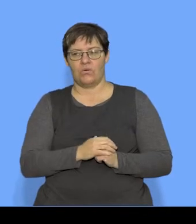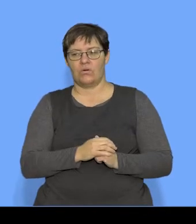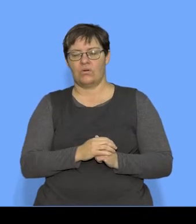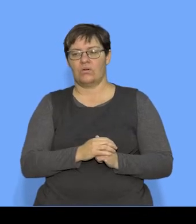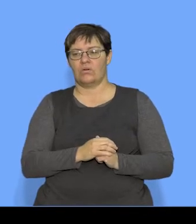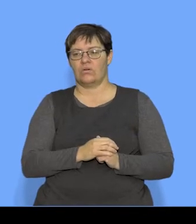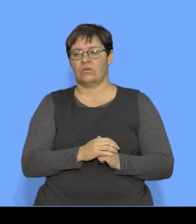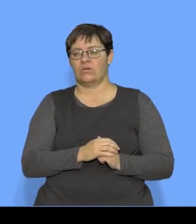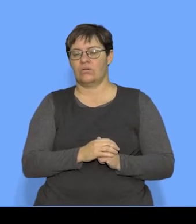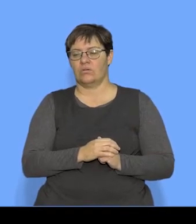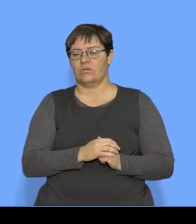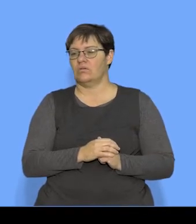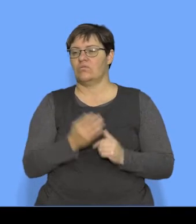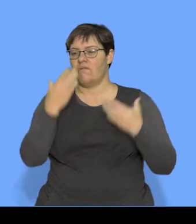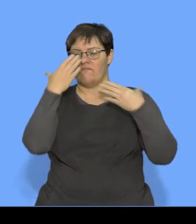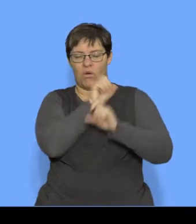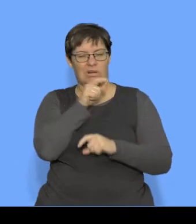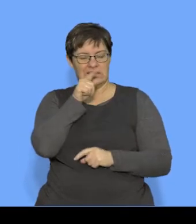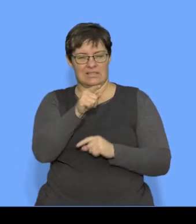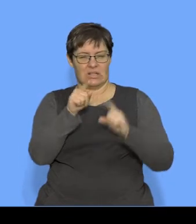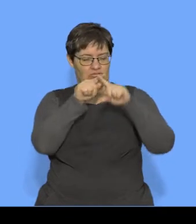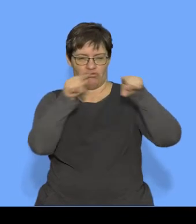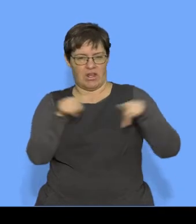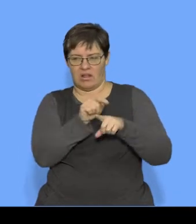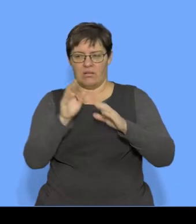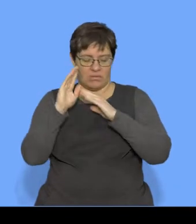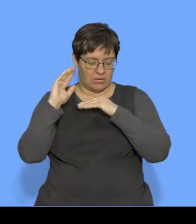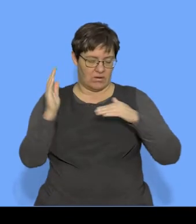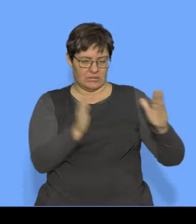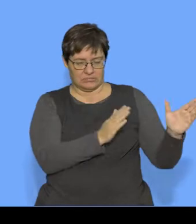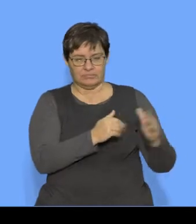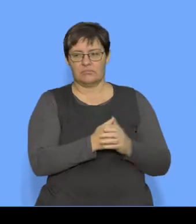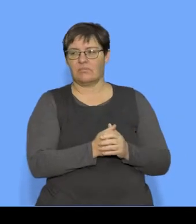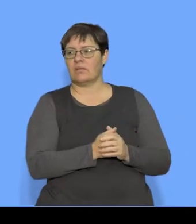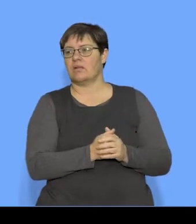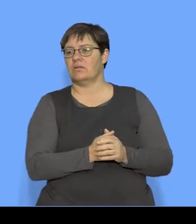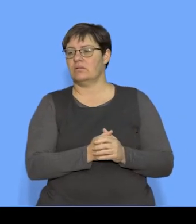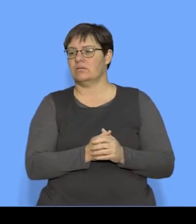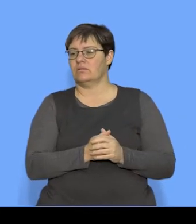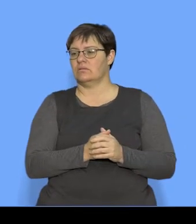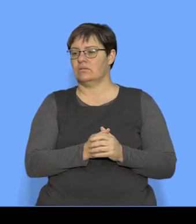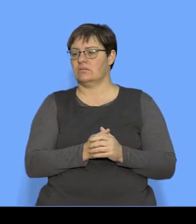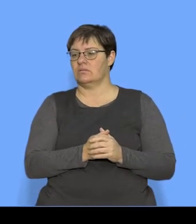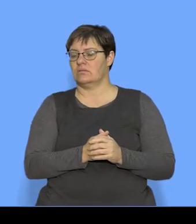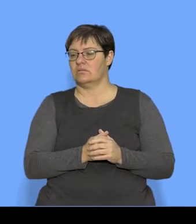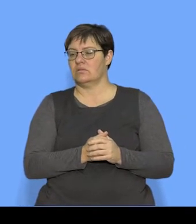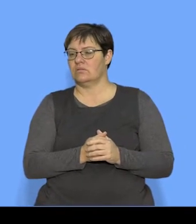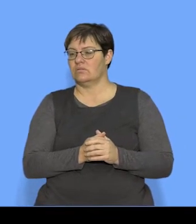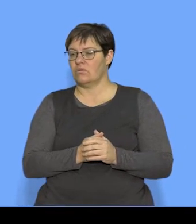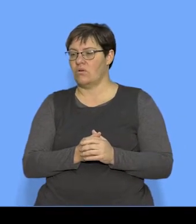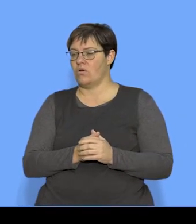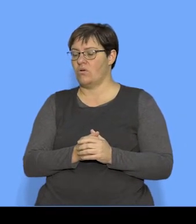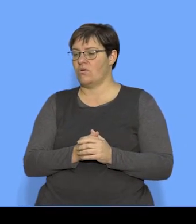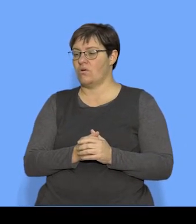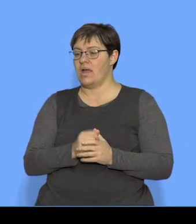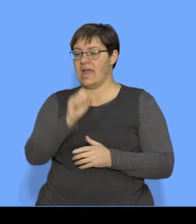triangle, quadrilateral I mean, because now we're no longer focusing on the triangle. Quadrilateral